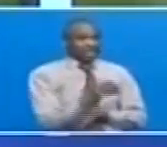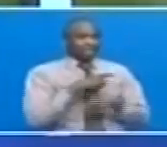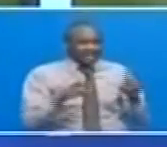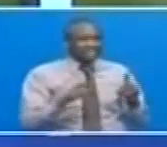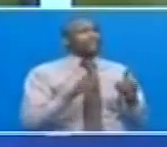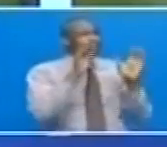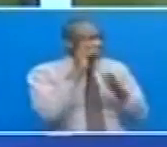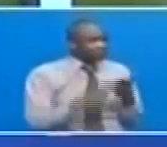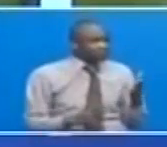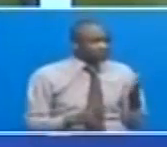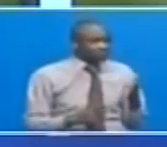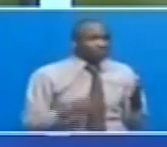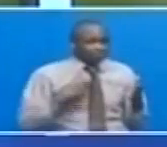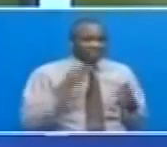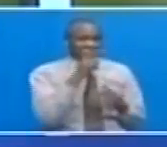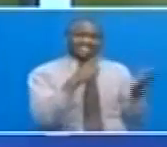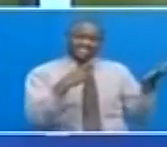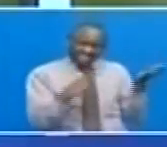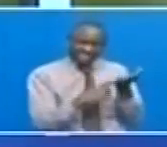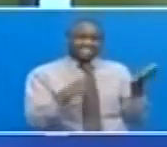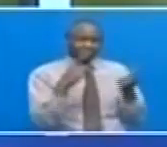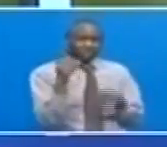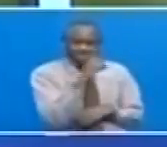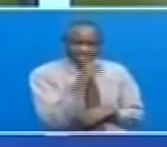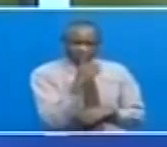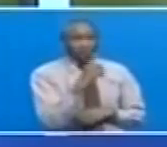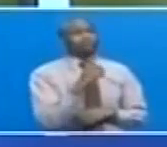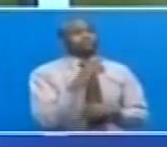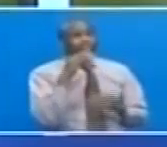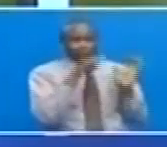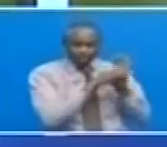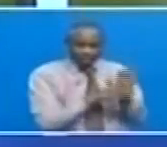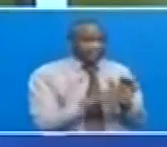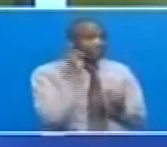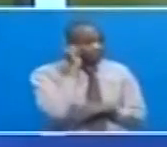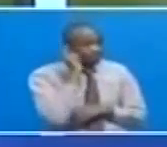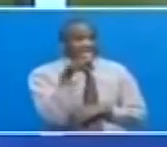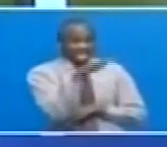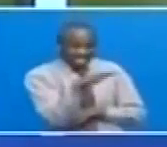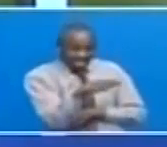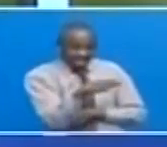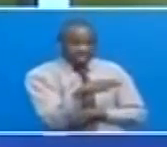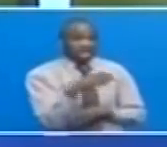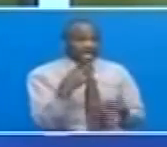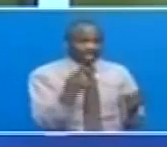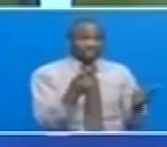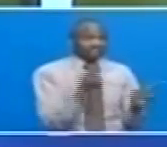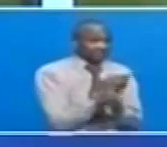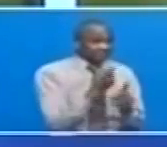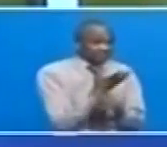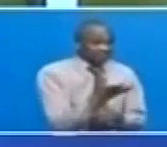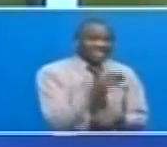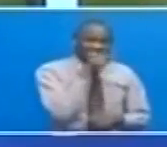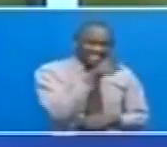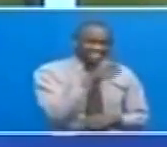exciting part is to see our digital programs, which are running, whether it's on mobile agency, our merchants as well. And